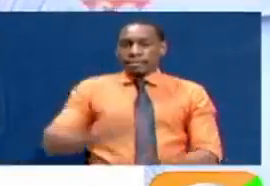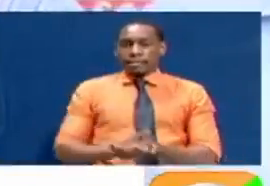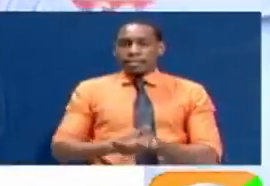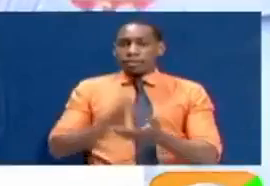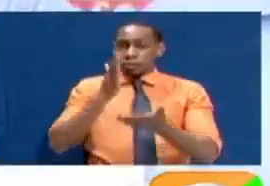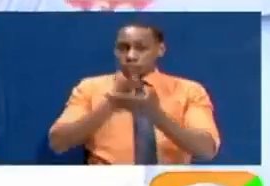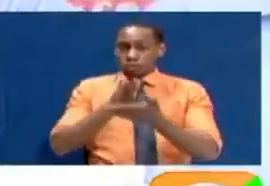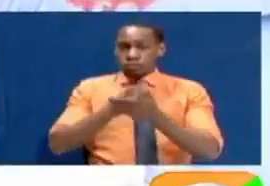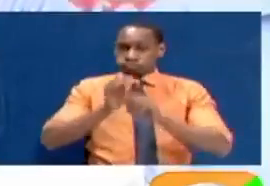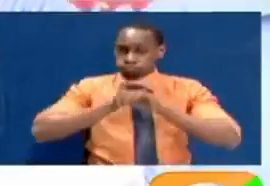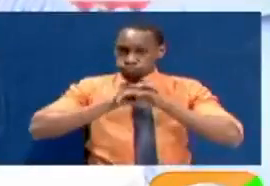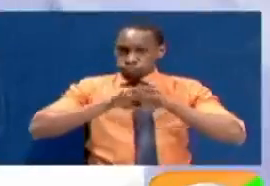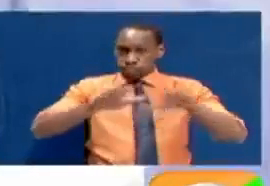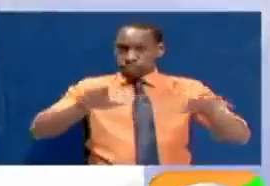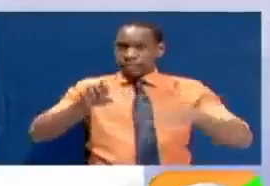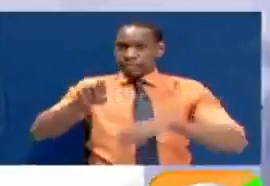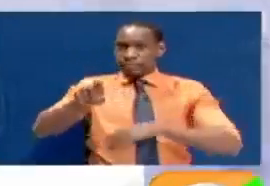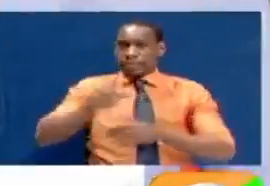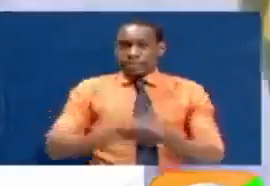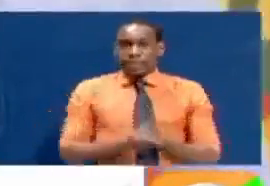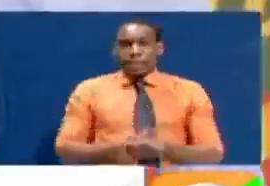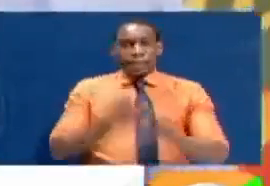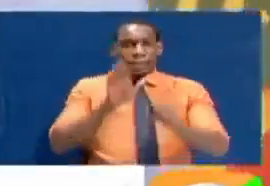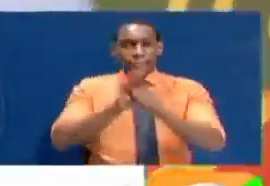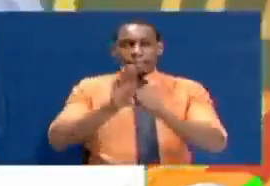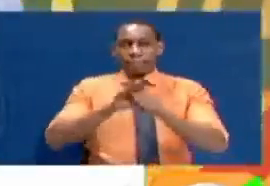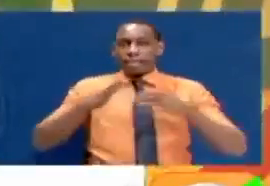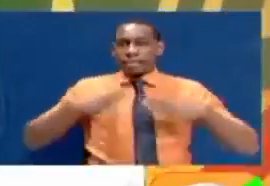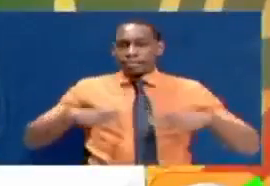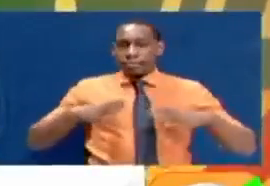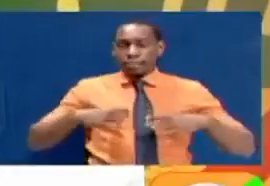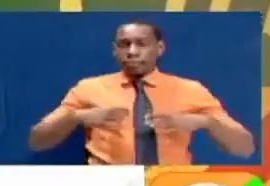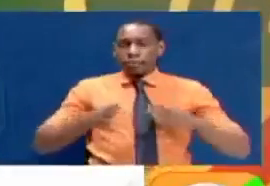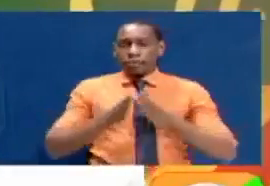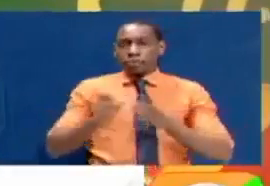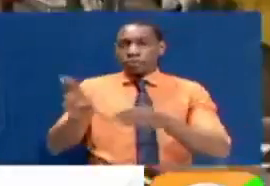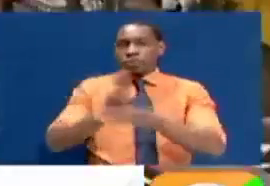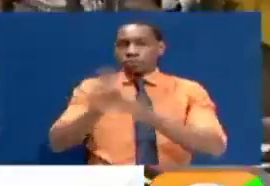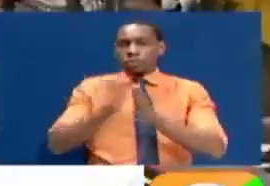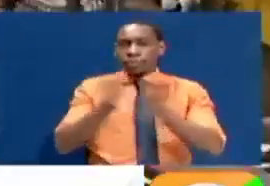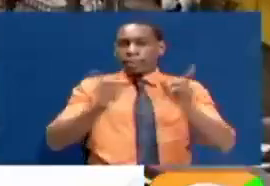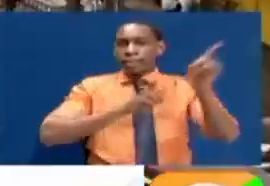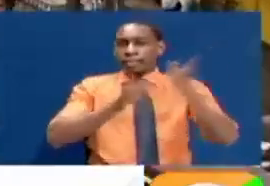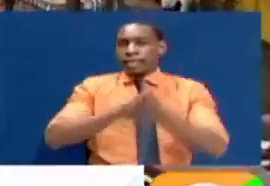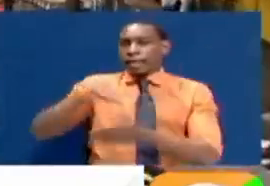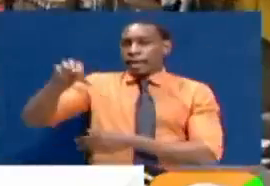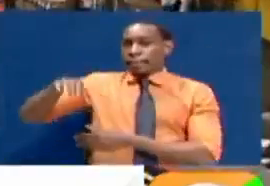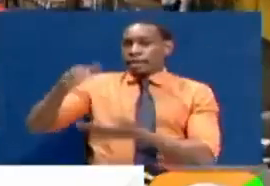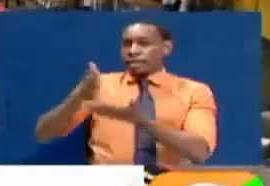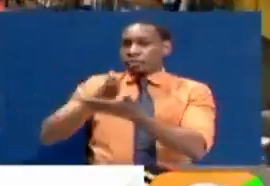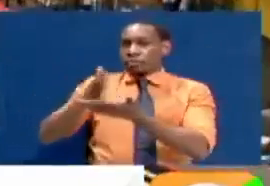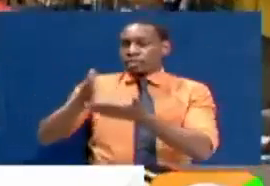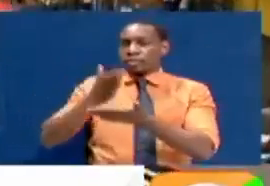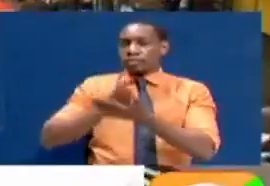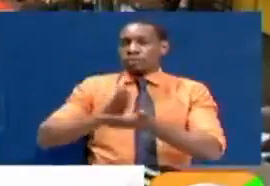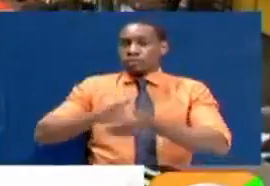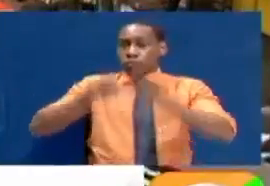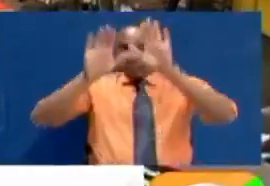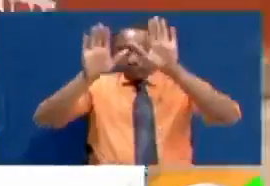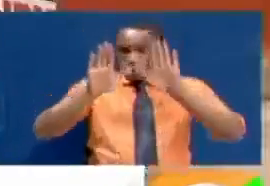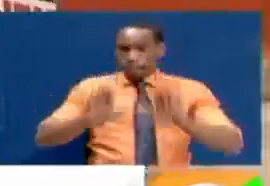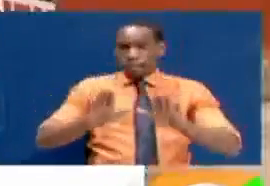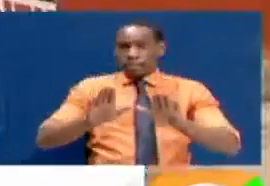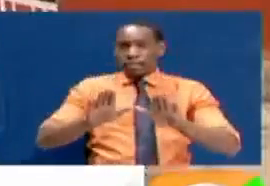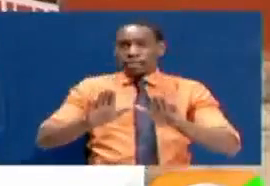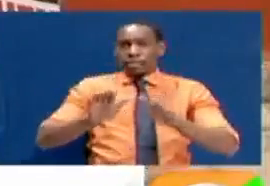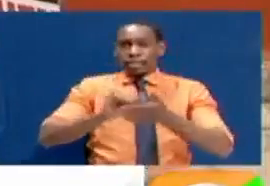for deliberately spreading the virus. With most Kenyans using public transport, the Matatu sector remains a key cog